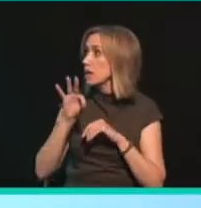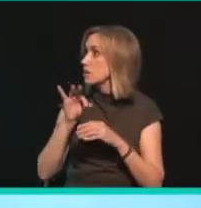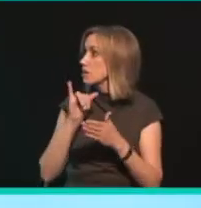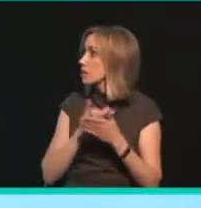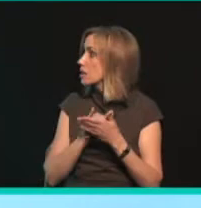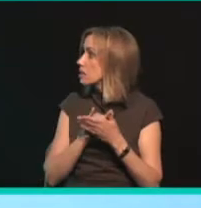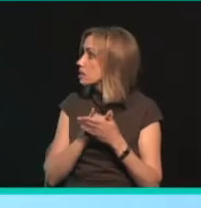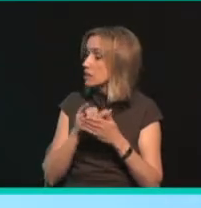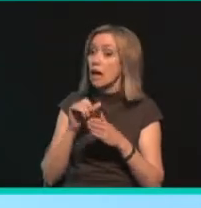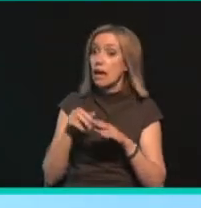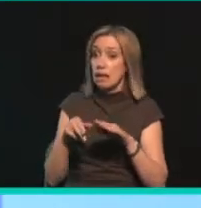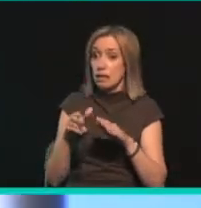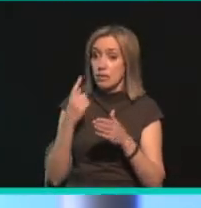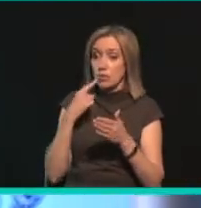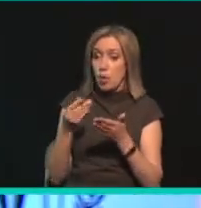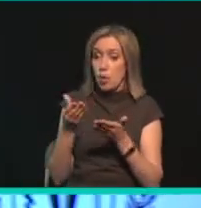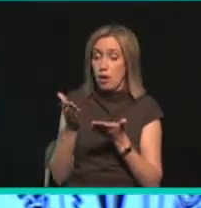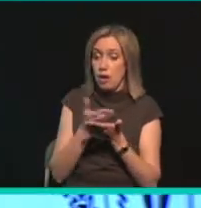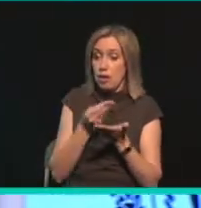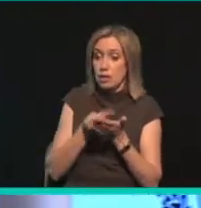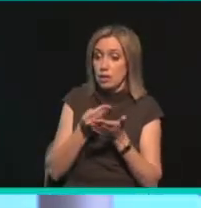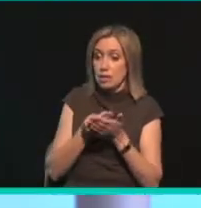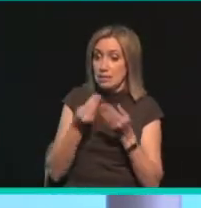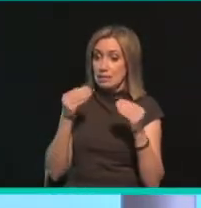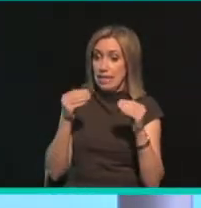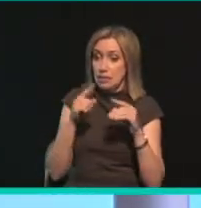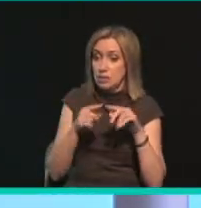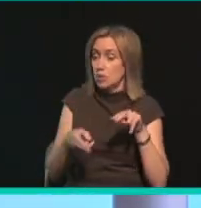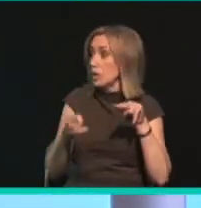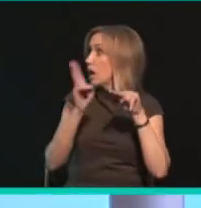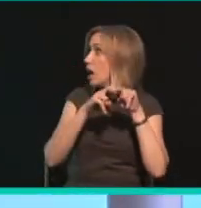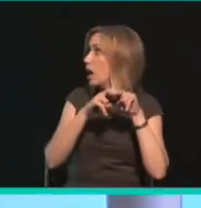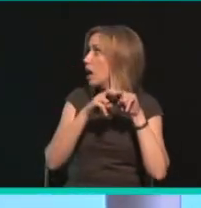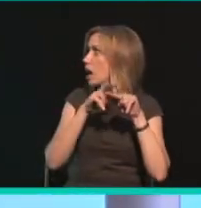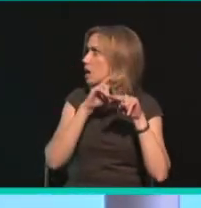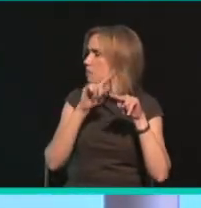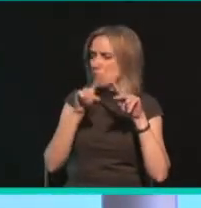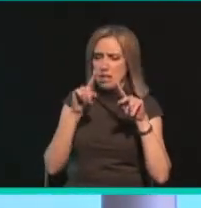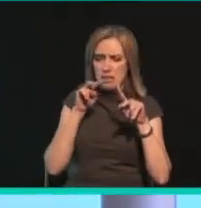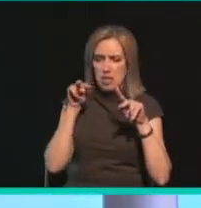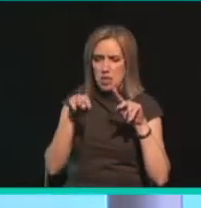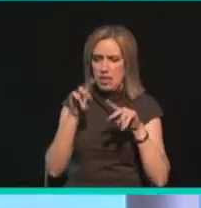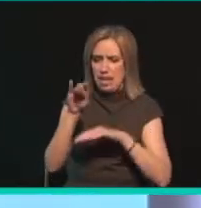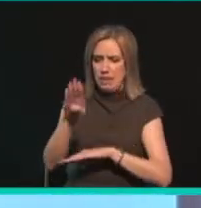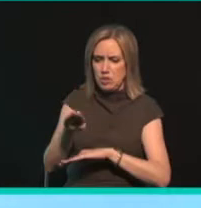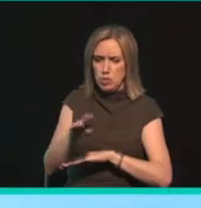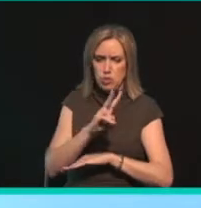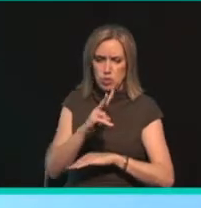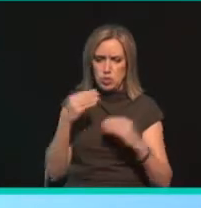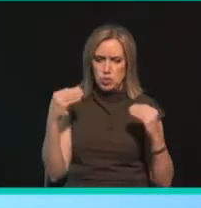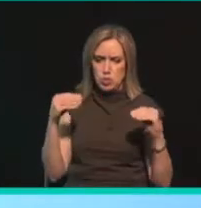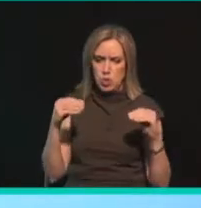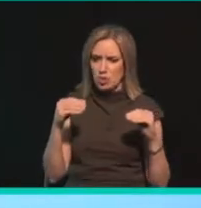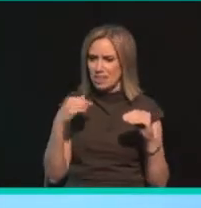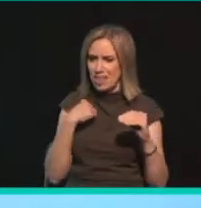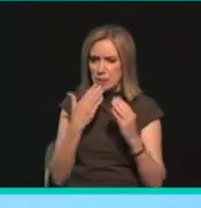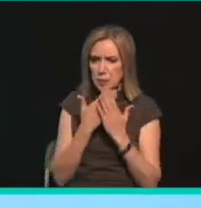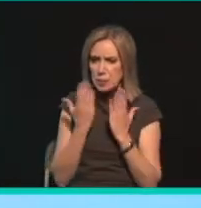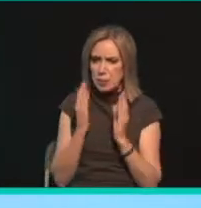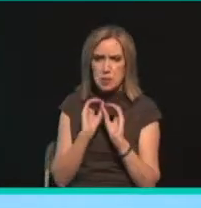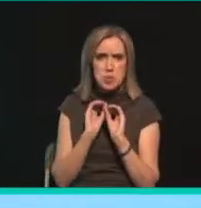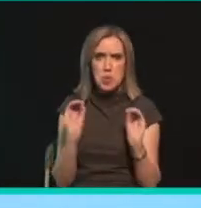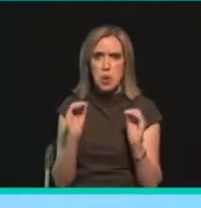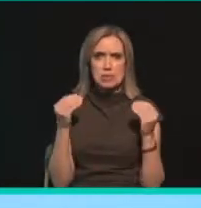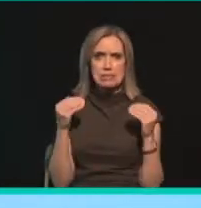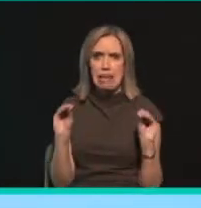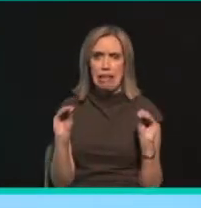to go up. But in the afternoon, they realized that there were 2 stores that had no sales.